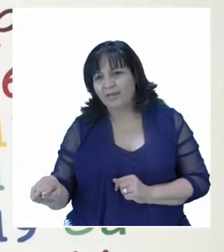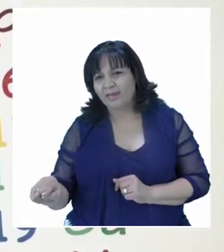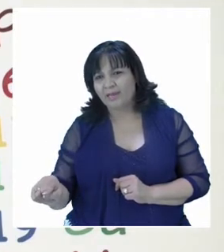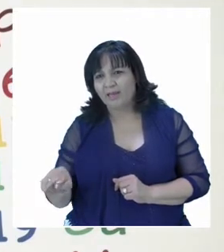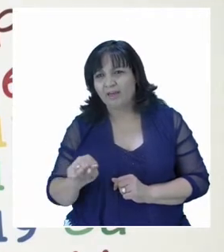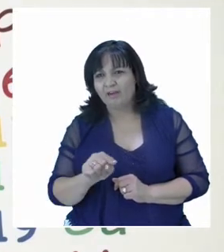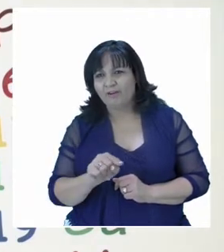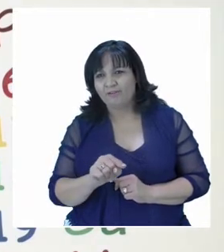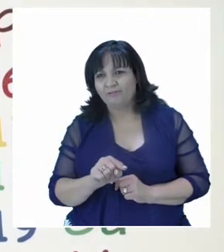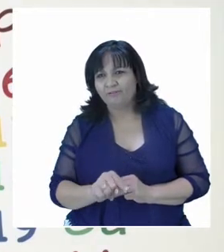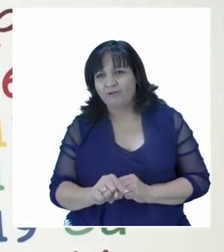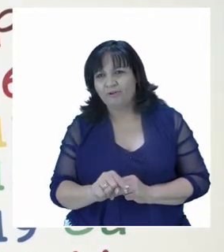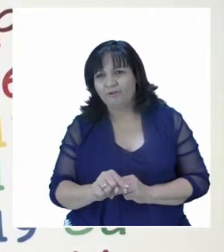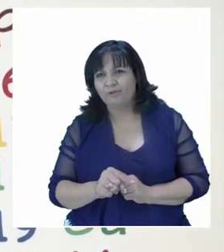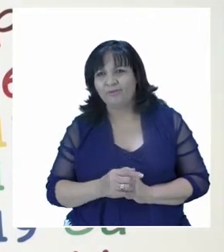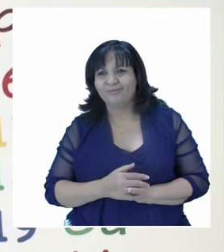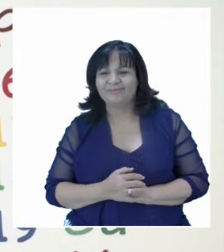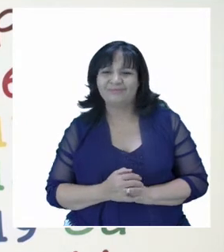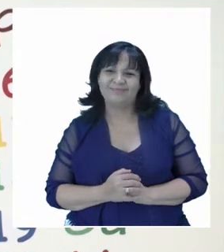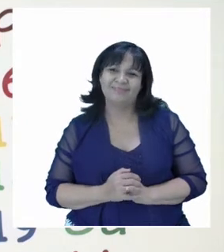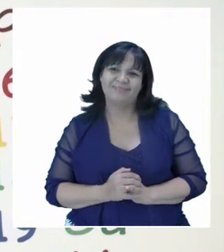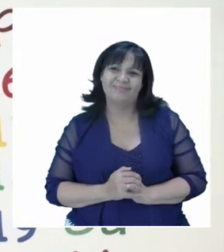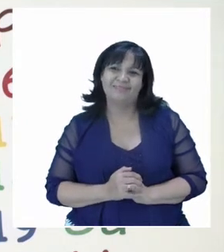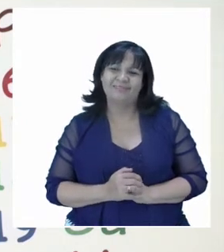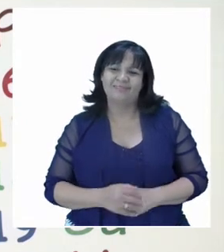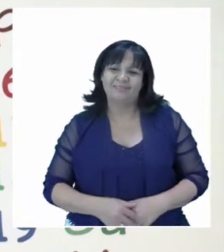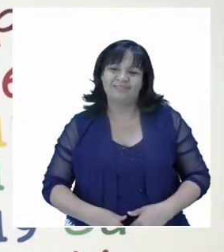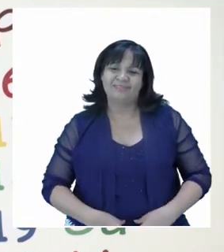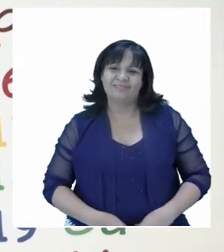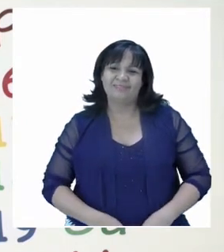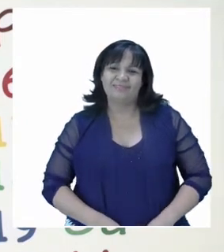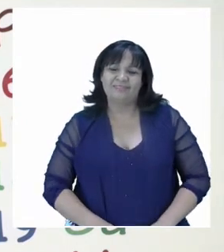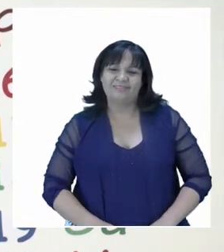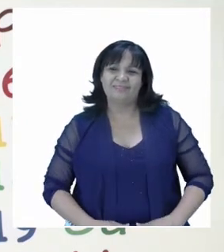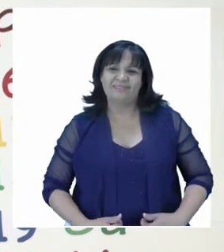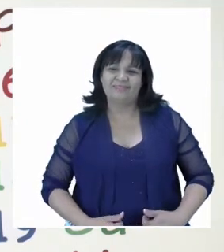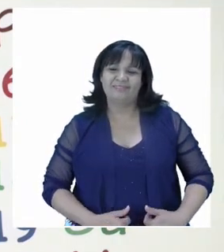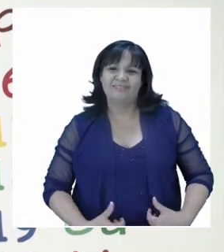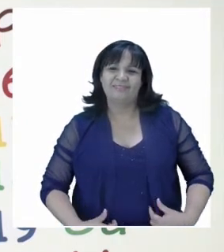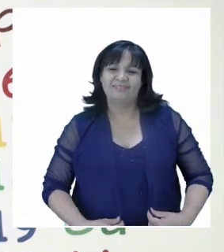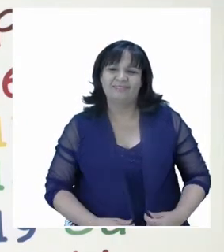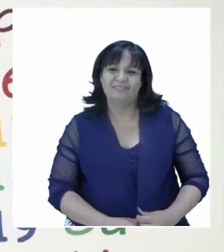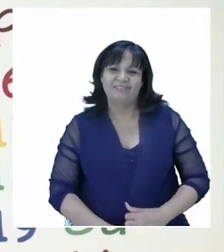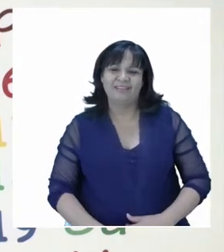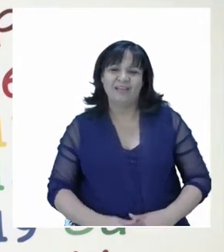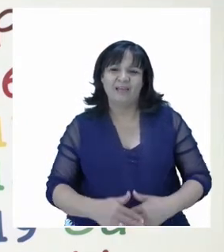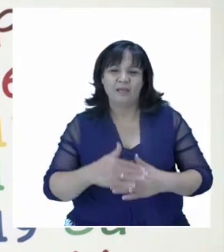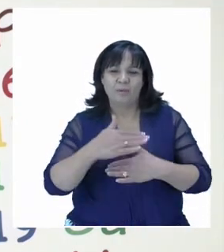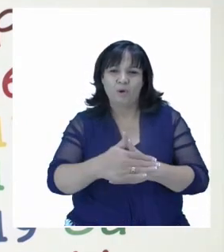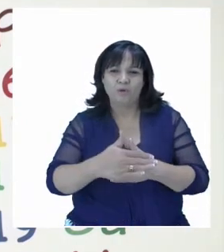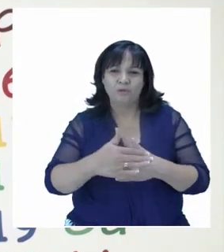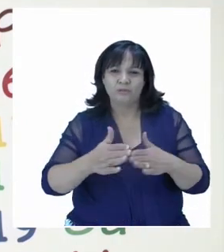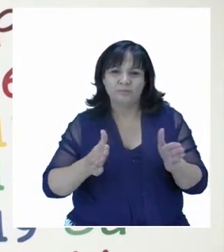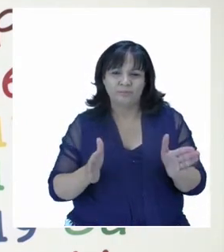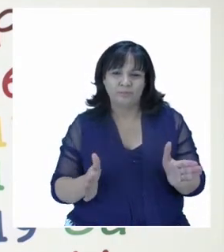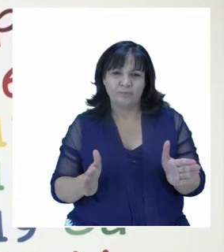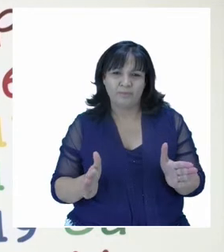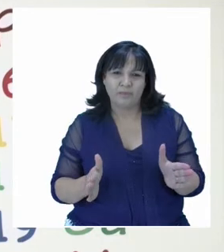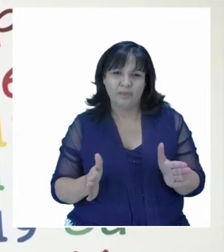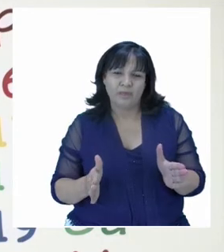3, 4. And this box, you can actually put